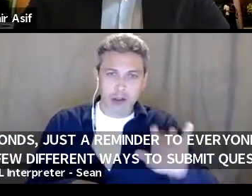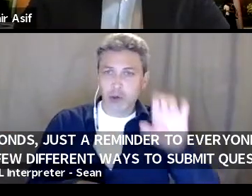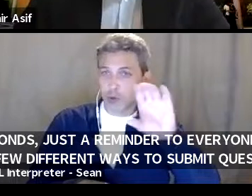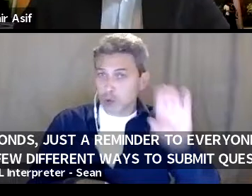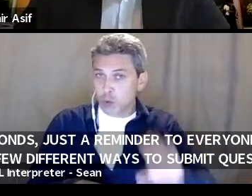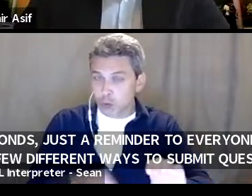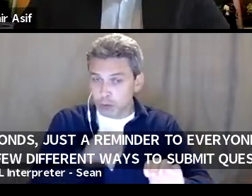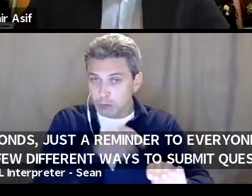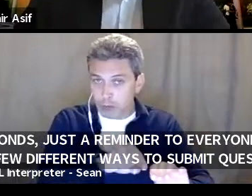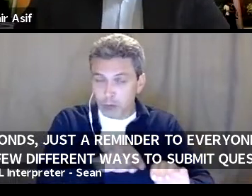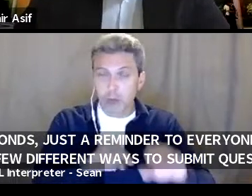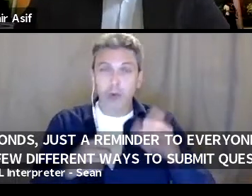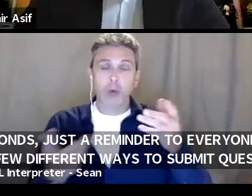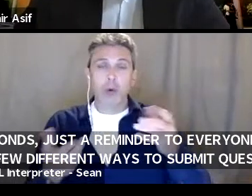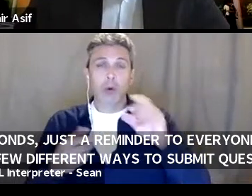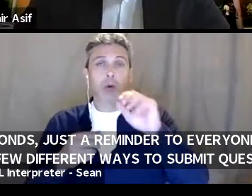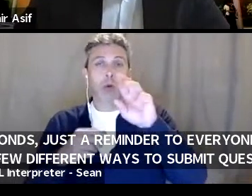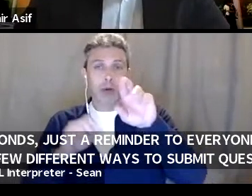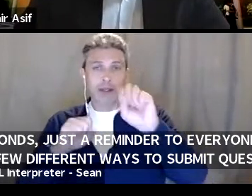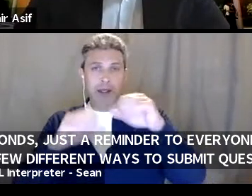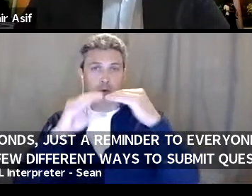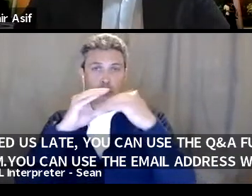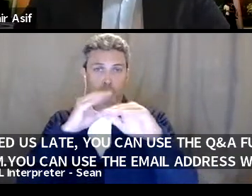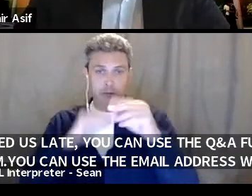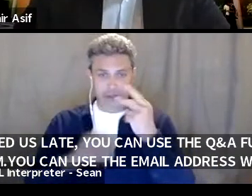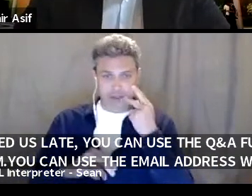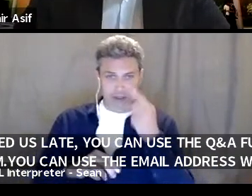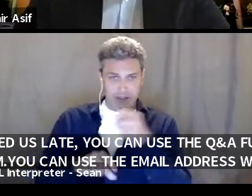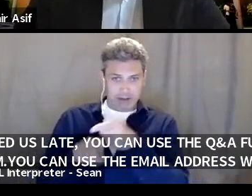be displayed on my screen right now,